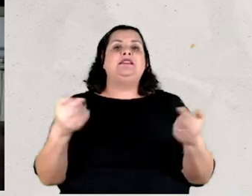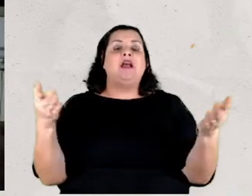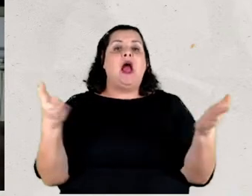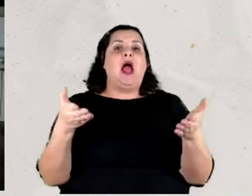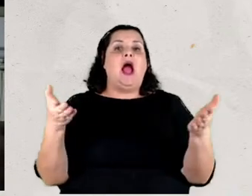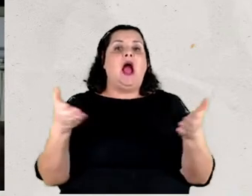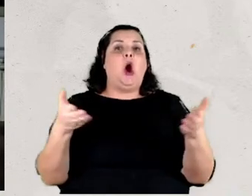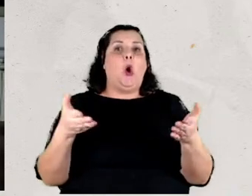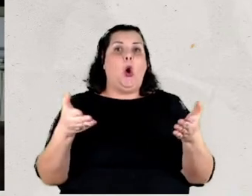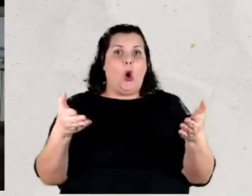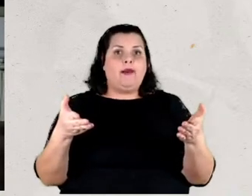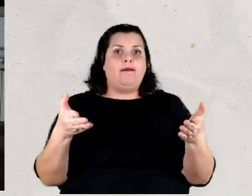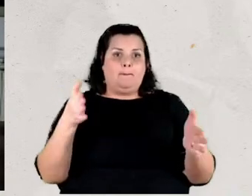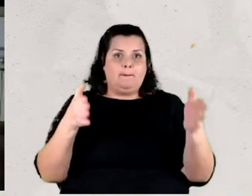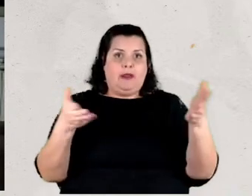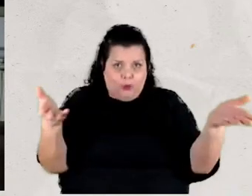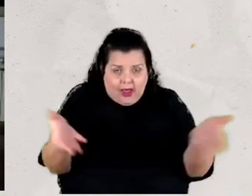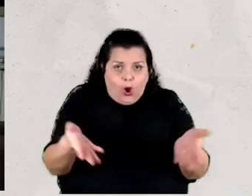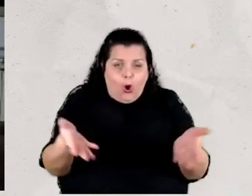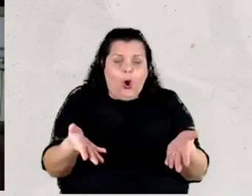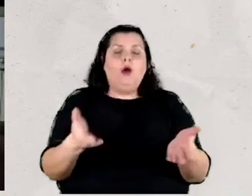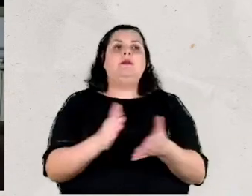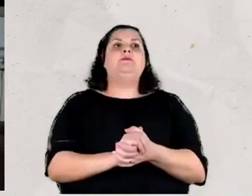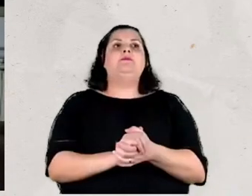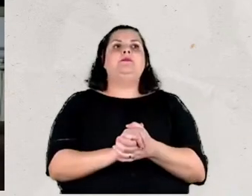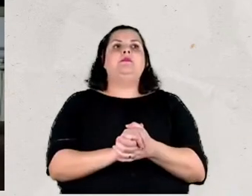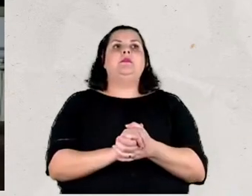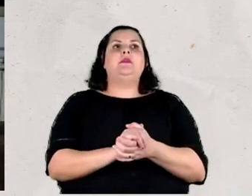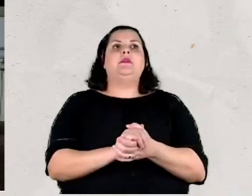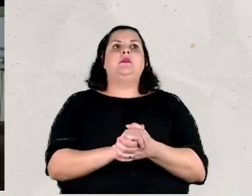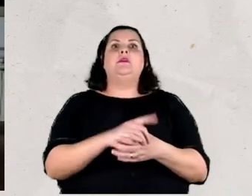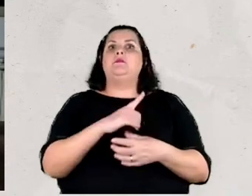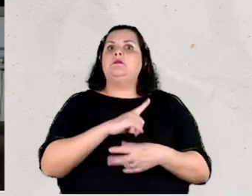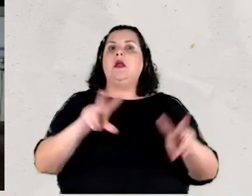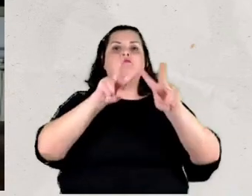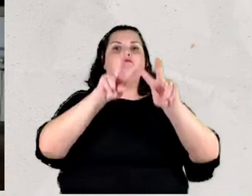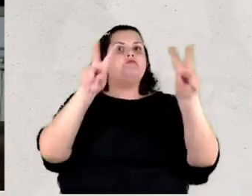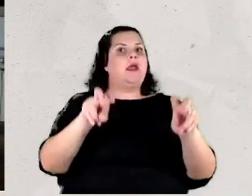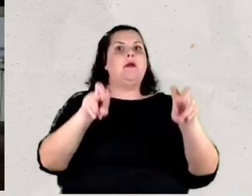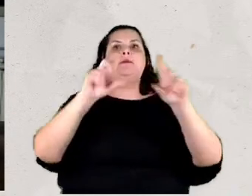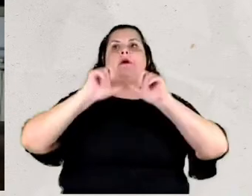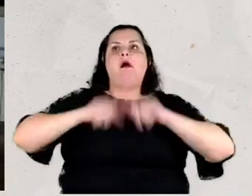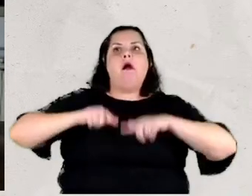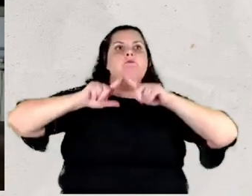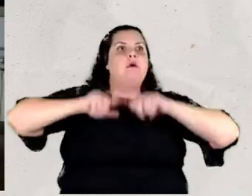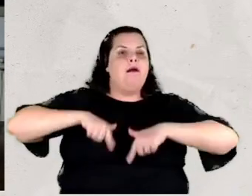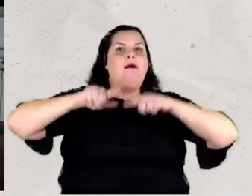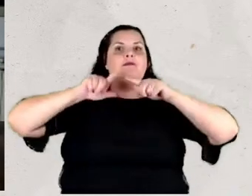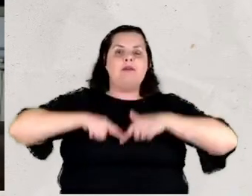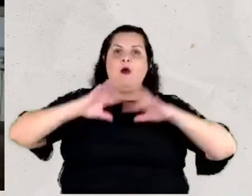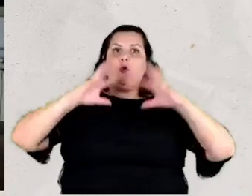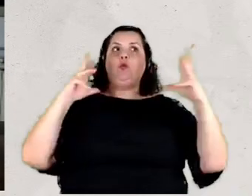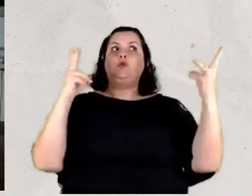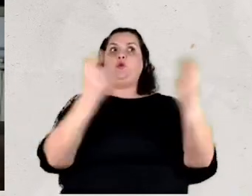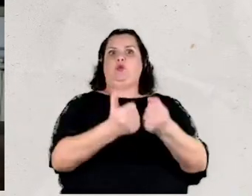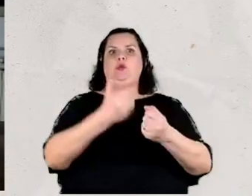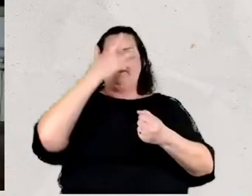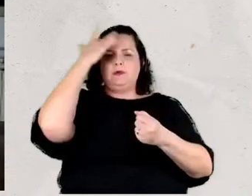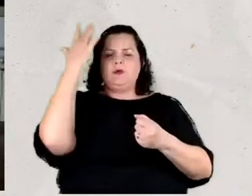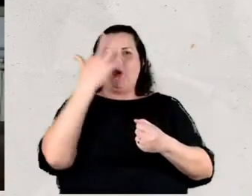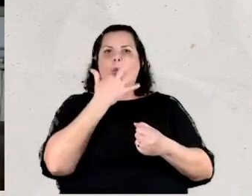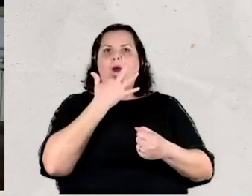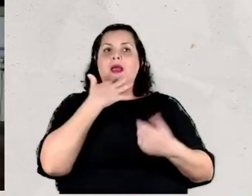ourselves. And so that's the starting point of the book. And the book makes the